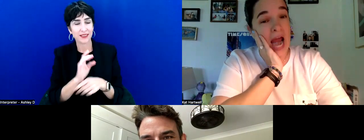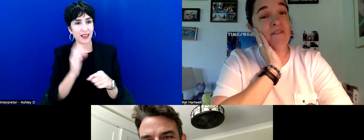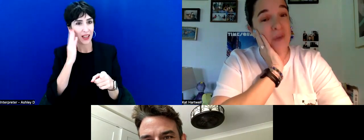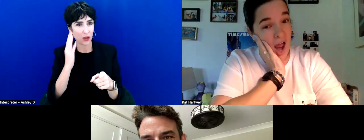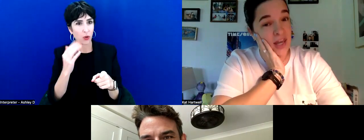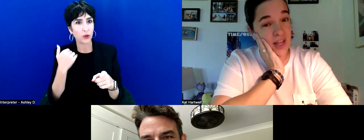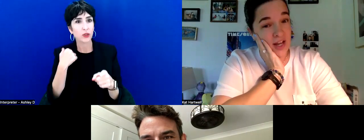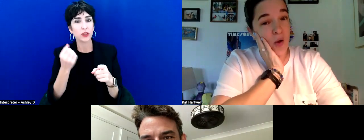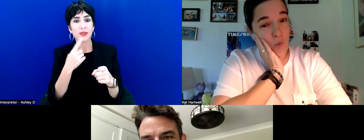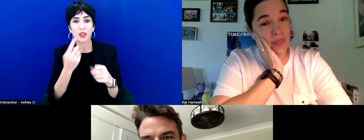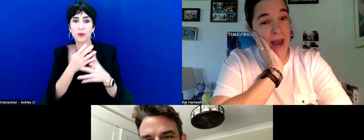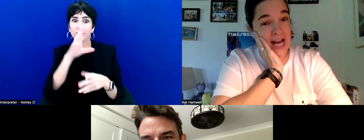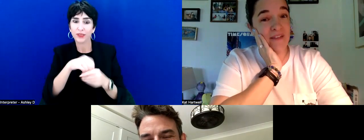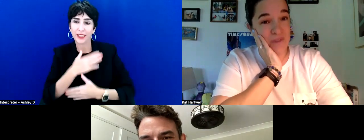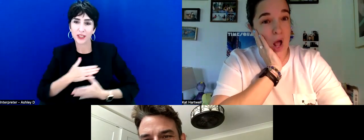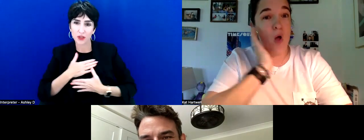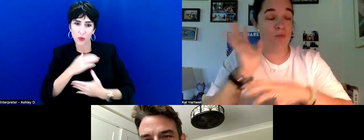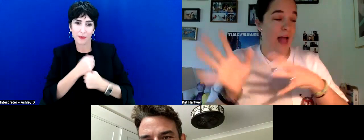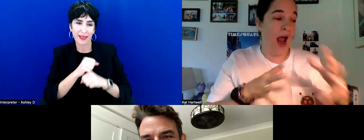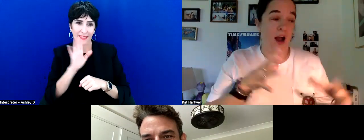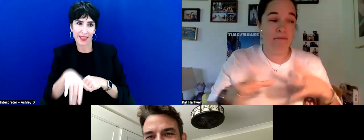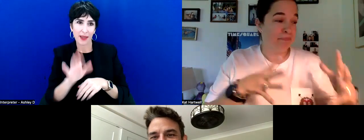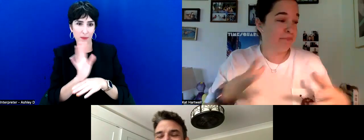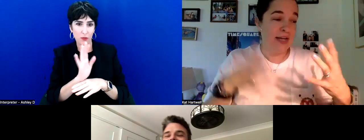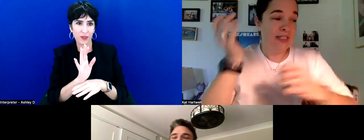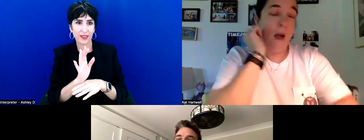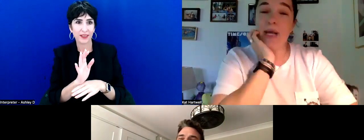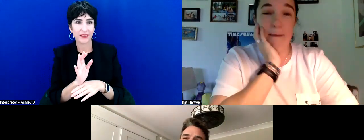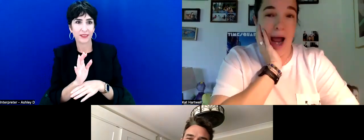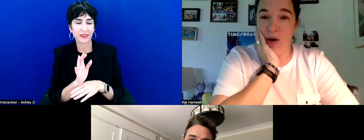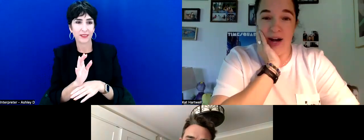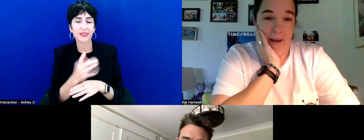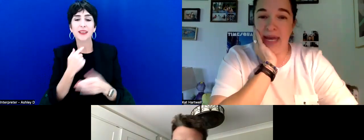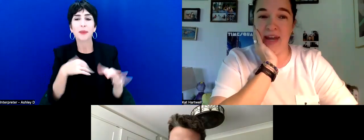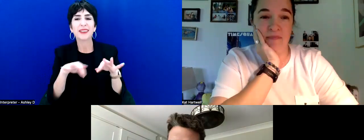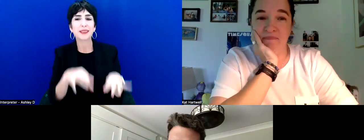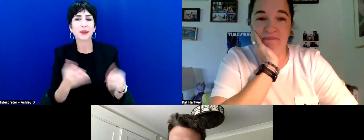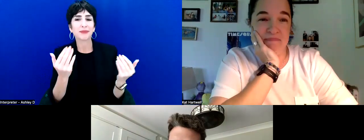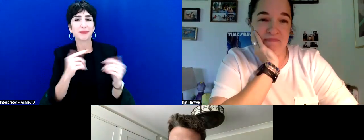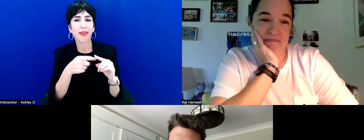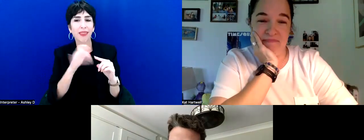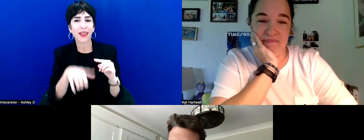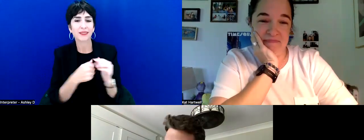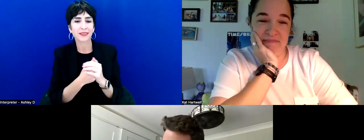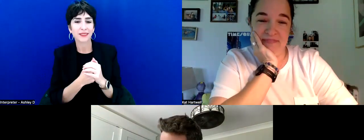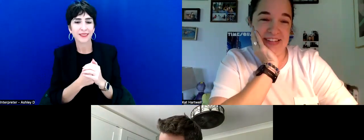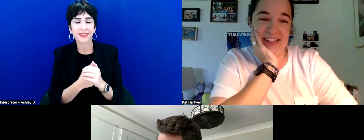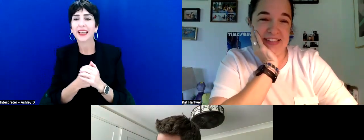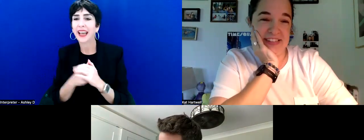a lot of fun with making the film. Like, tell me about it. I mean, I